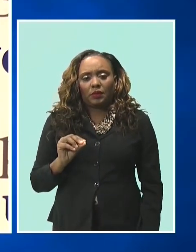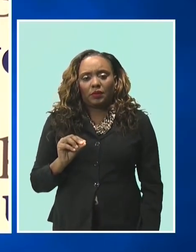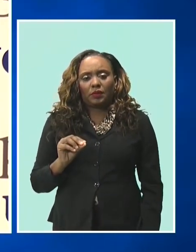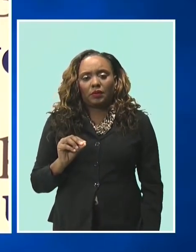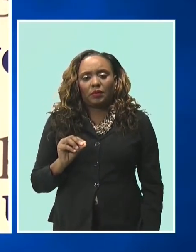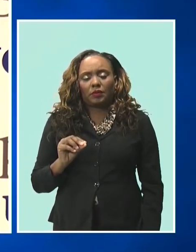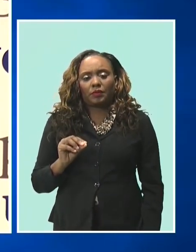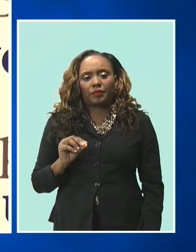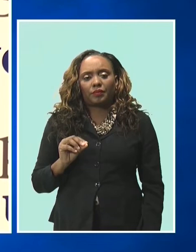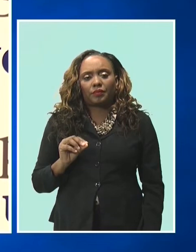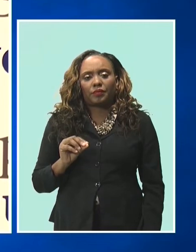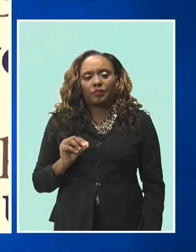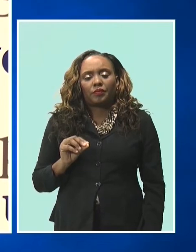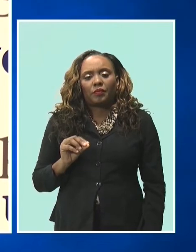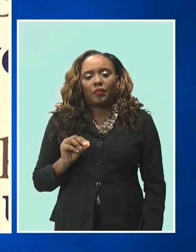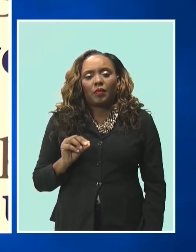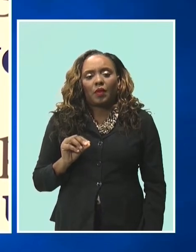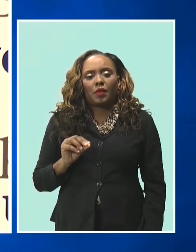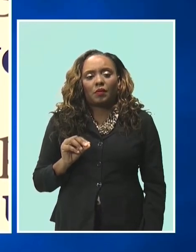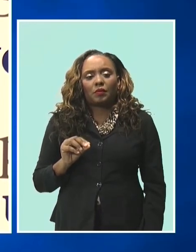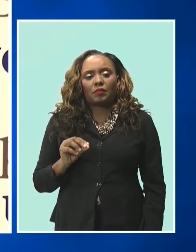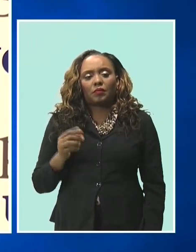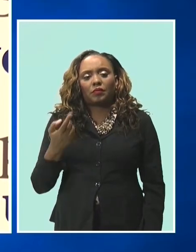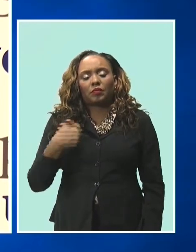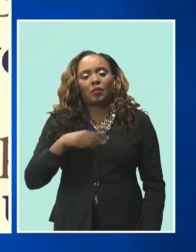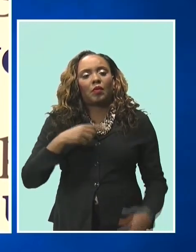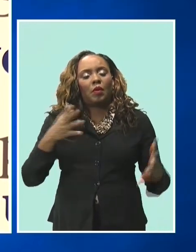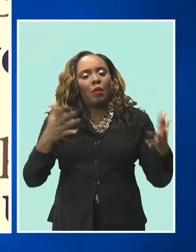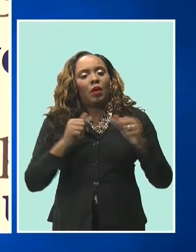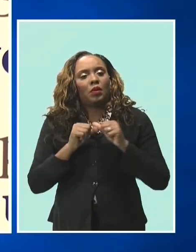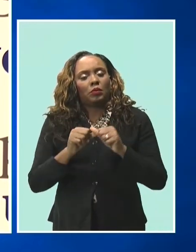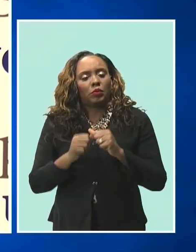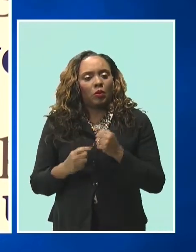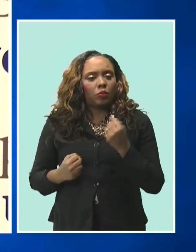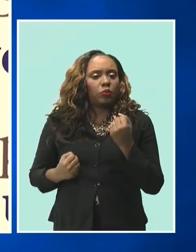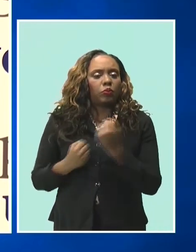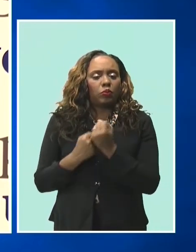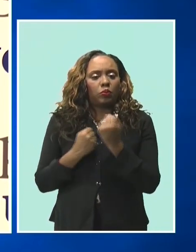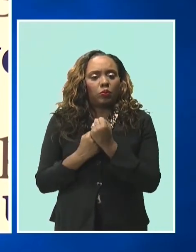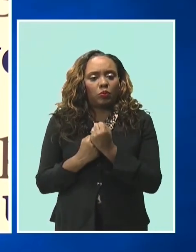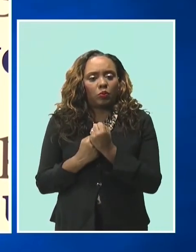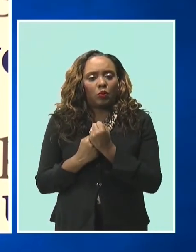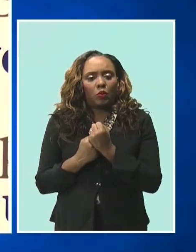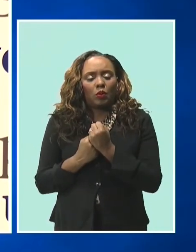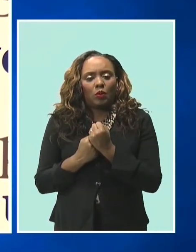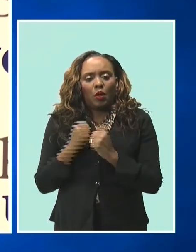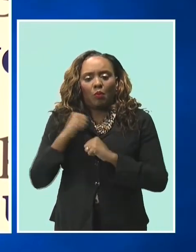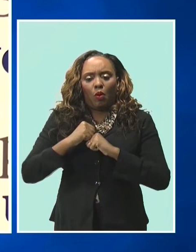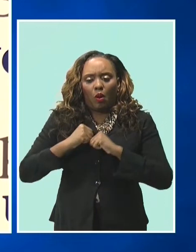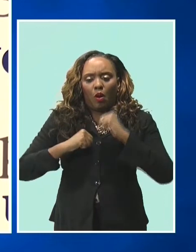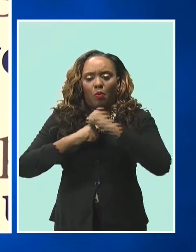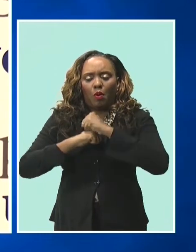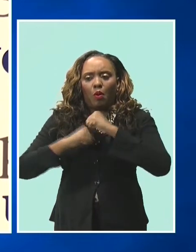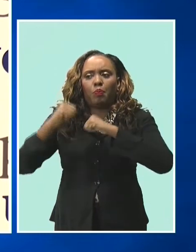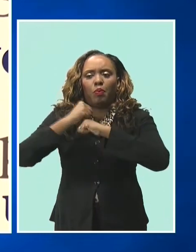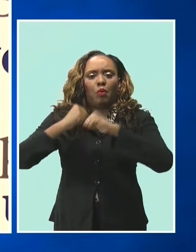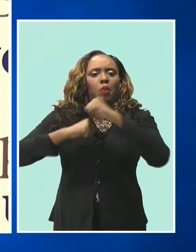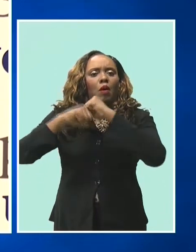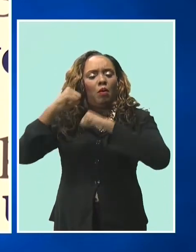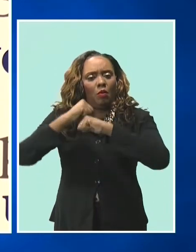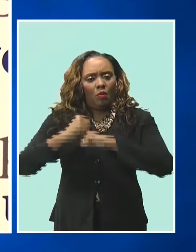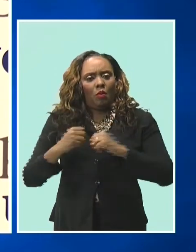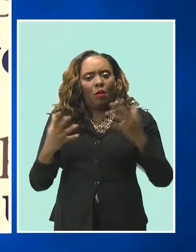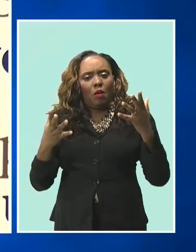is to build on the strengths over the years and to overcome the weaknesses, to achieve